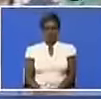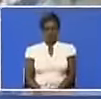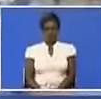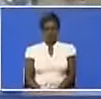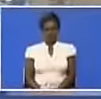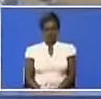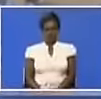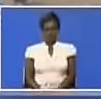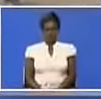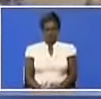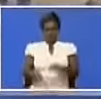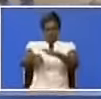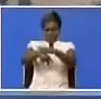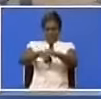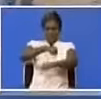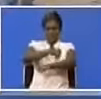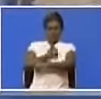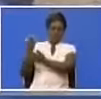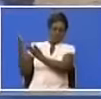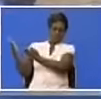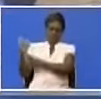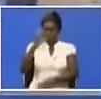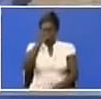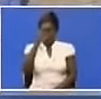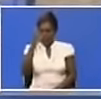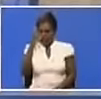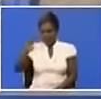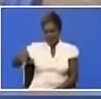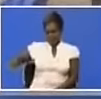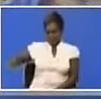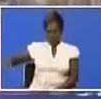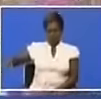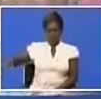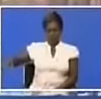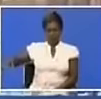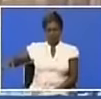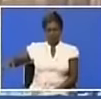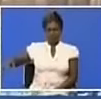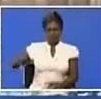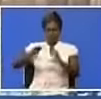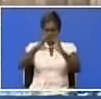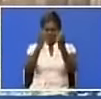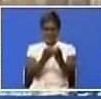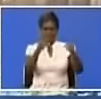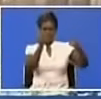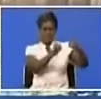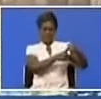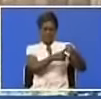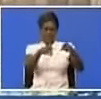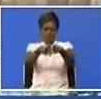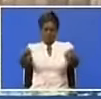Githuka Primary School, located in the heart of Karundas in Kieni East of Nyeri County. This is a standard 6